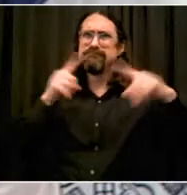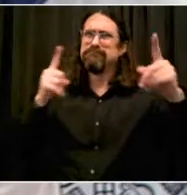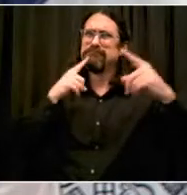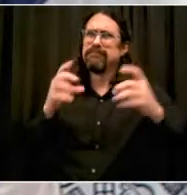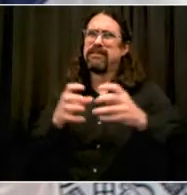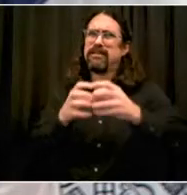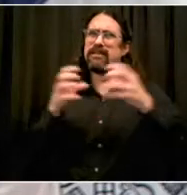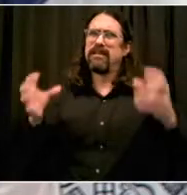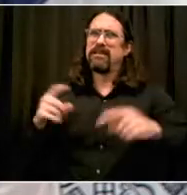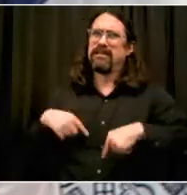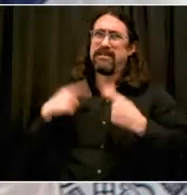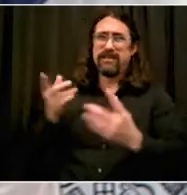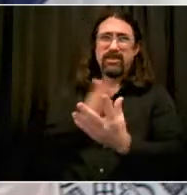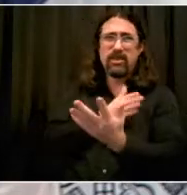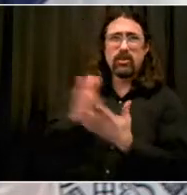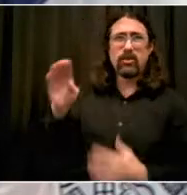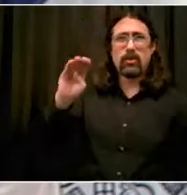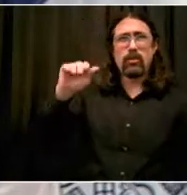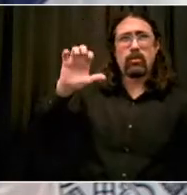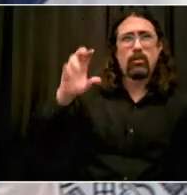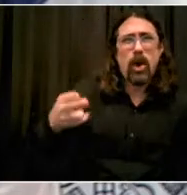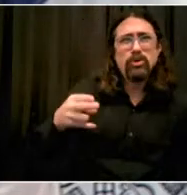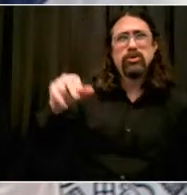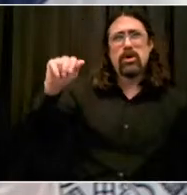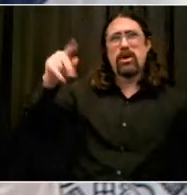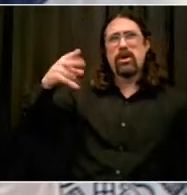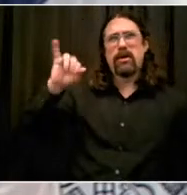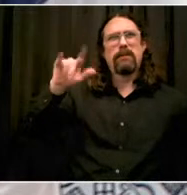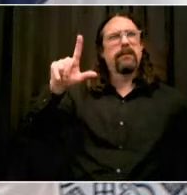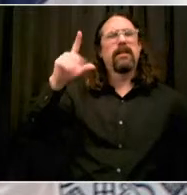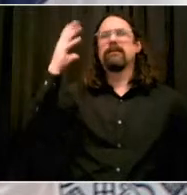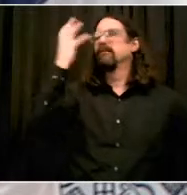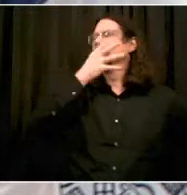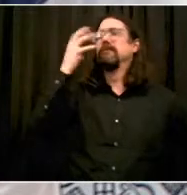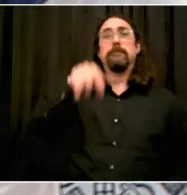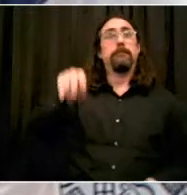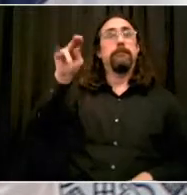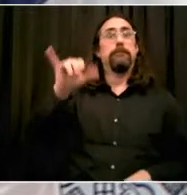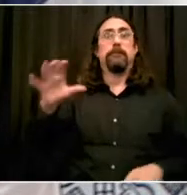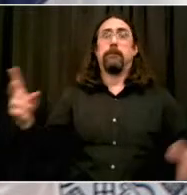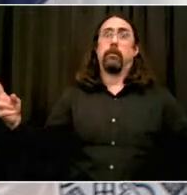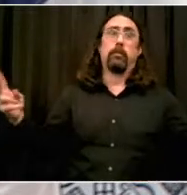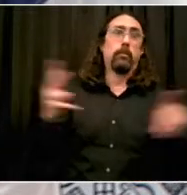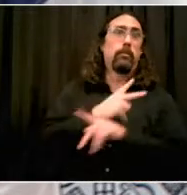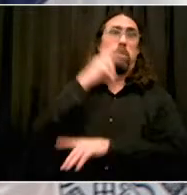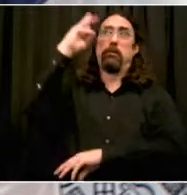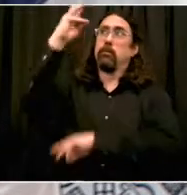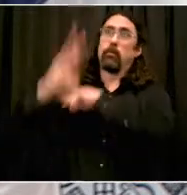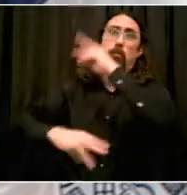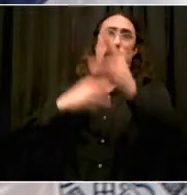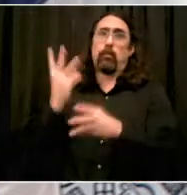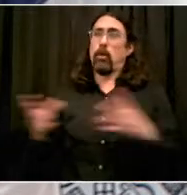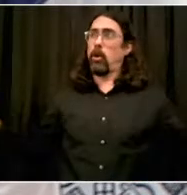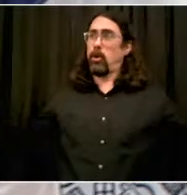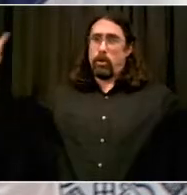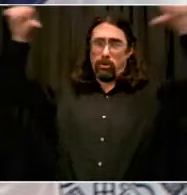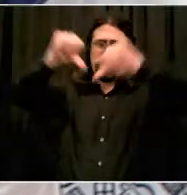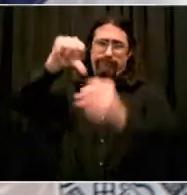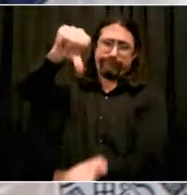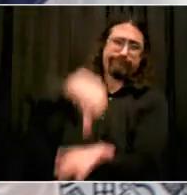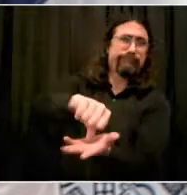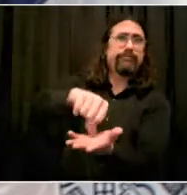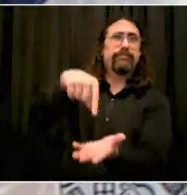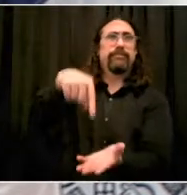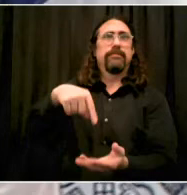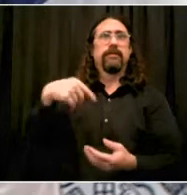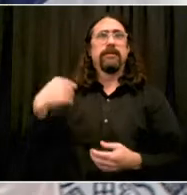But now we turn to the exact focused strategy for how to bring them back. And I'll conclude on that to